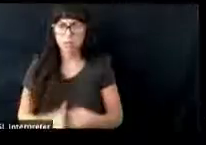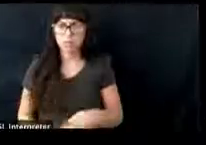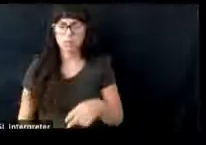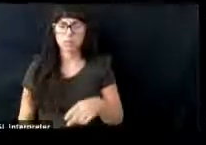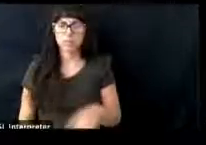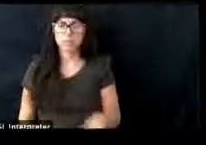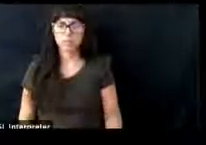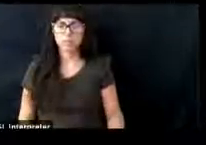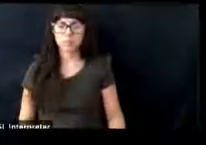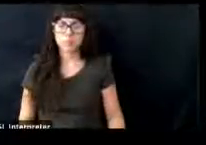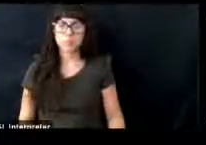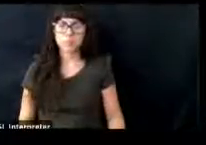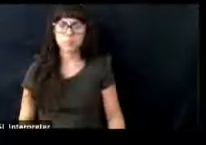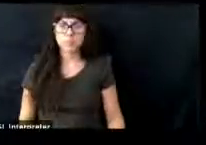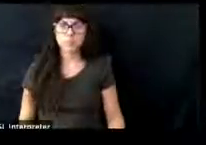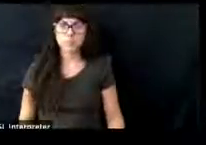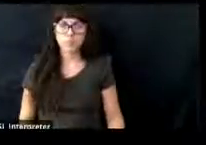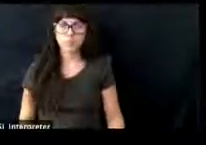en la autopista?